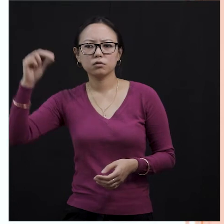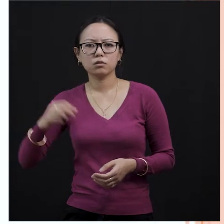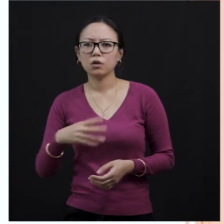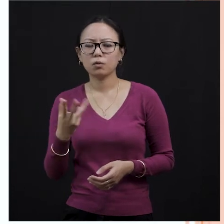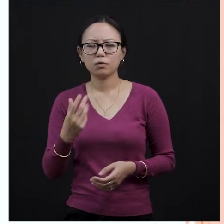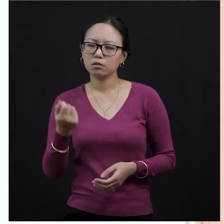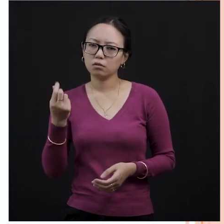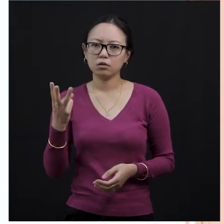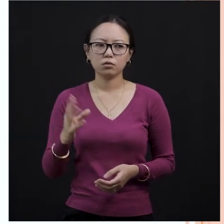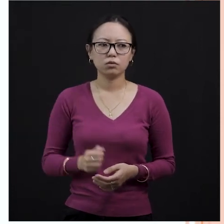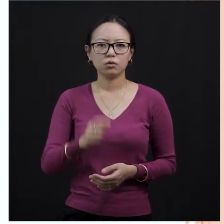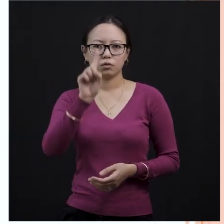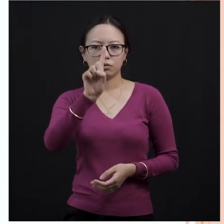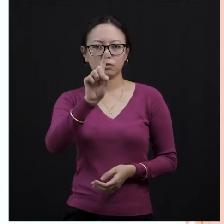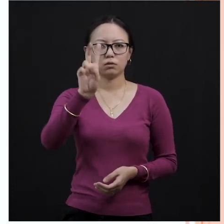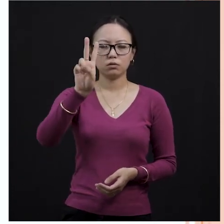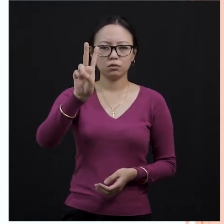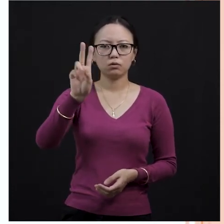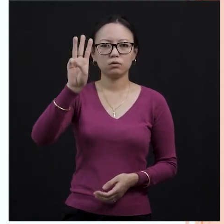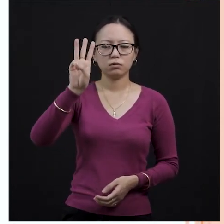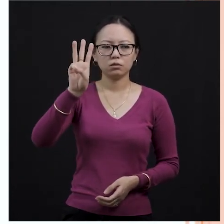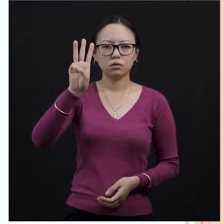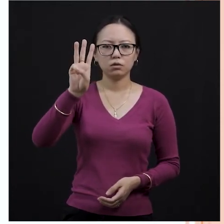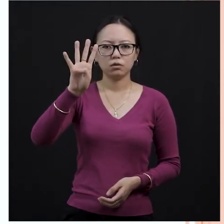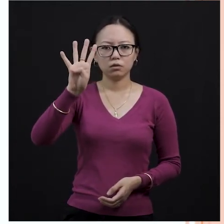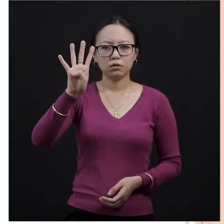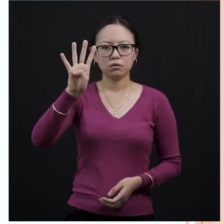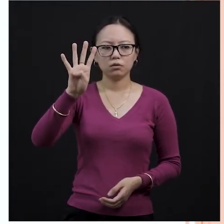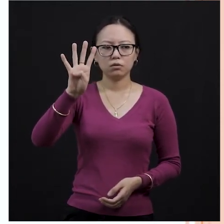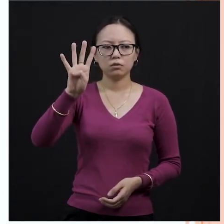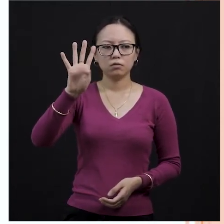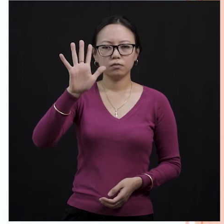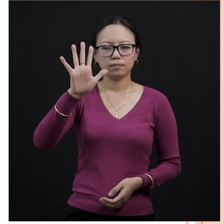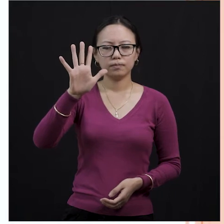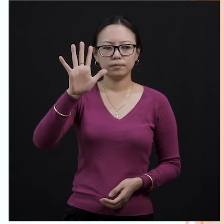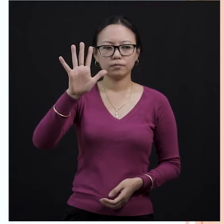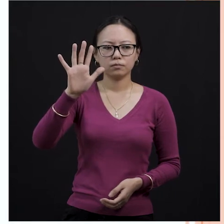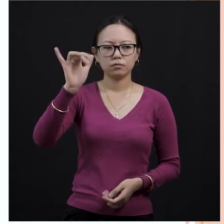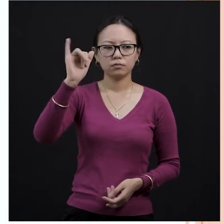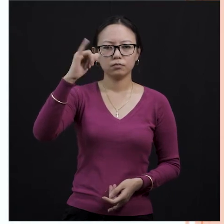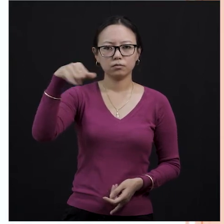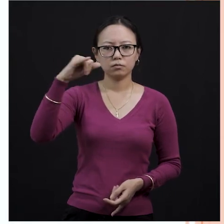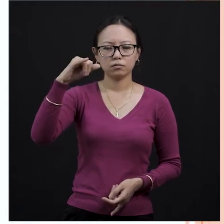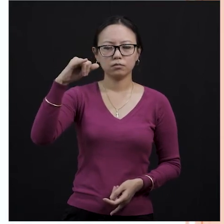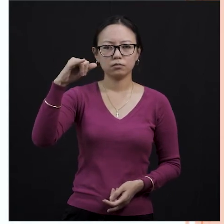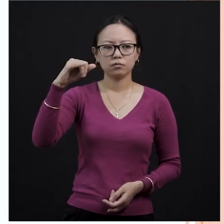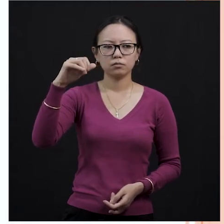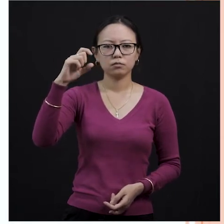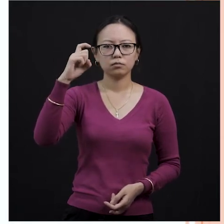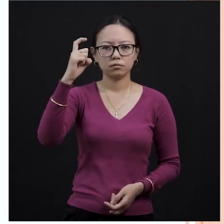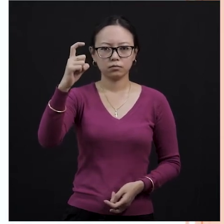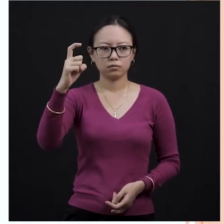1, 2, 3, 4, 5,